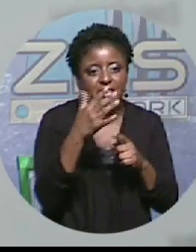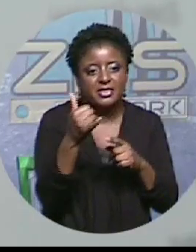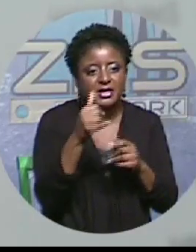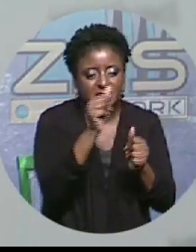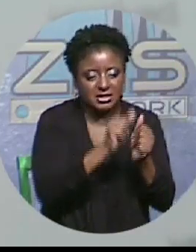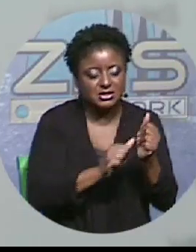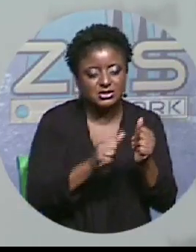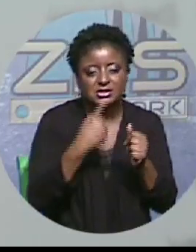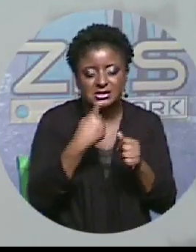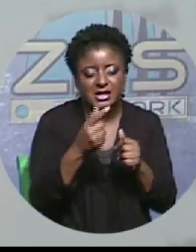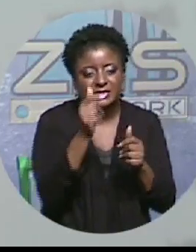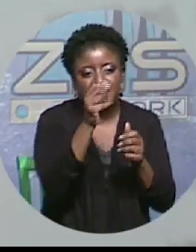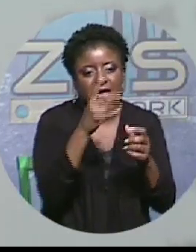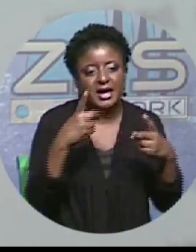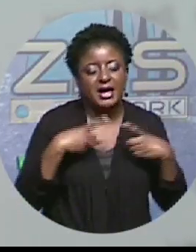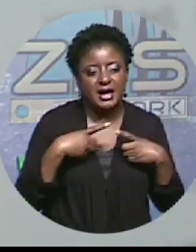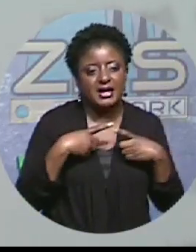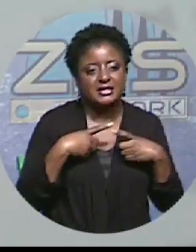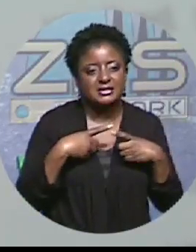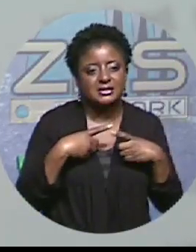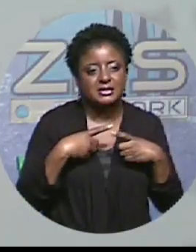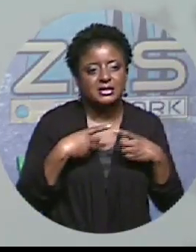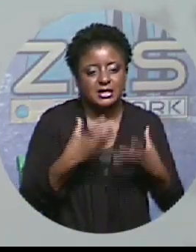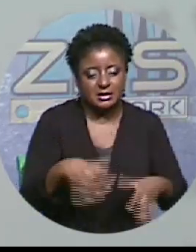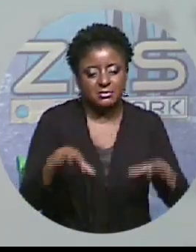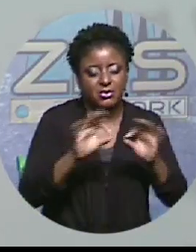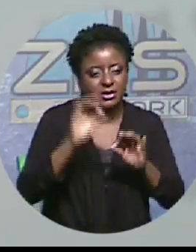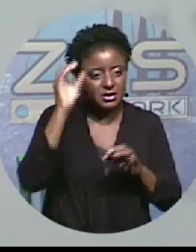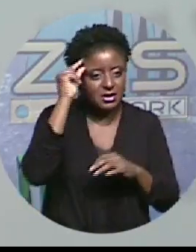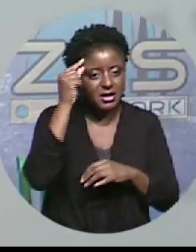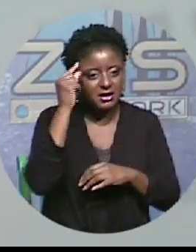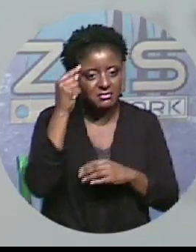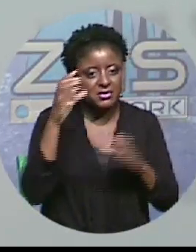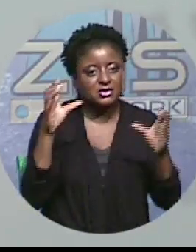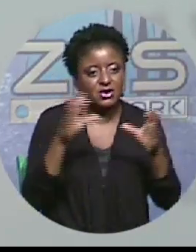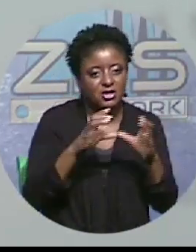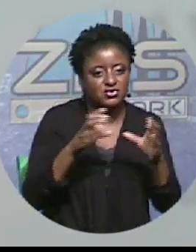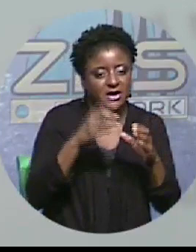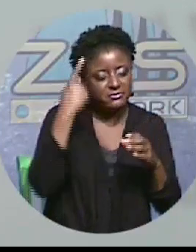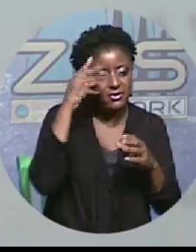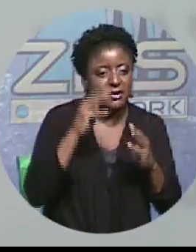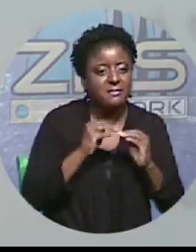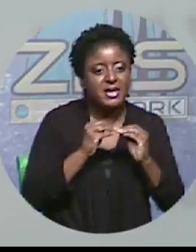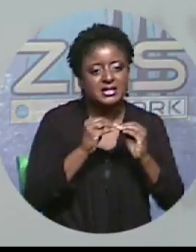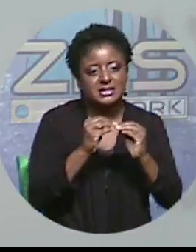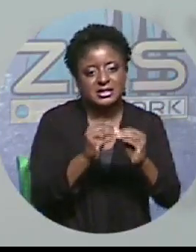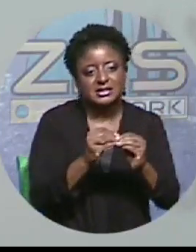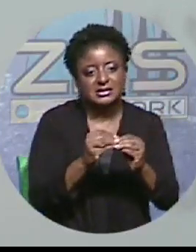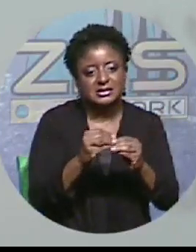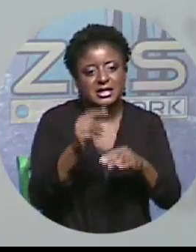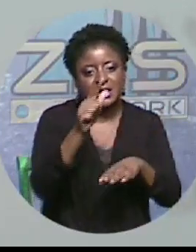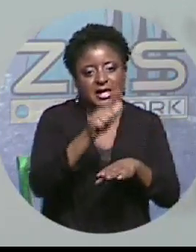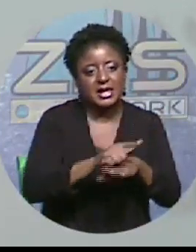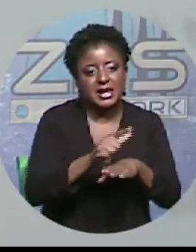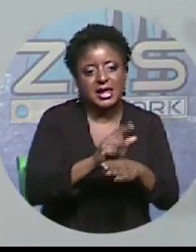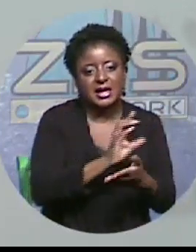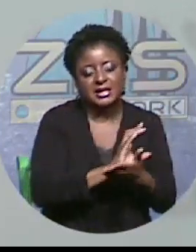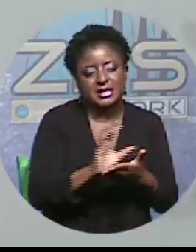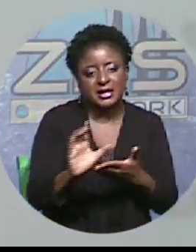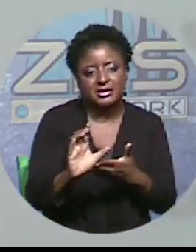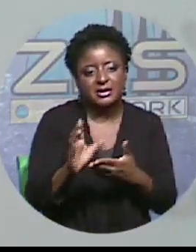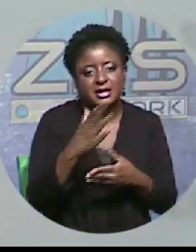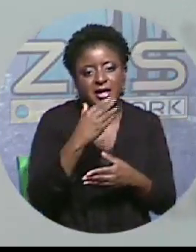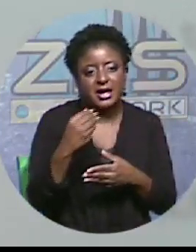numerous lucrative government contracts for maintenance, landscaping, hurricane cleanup, etc., which they have had since